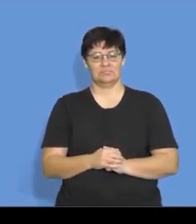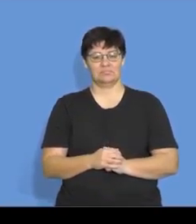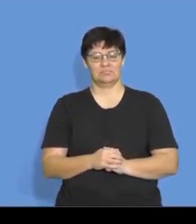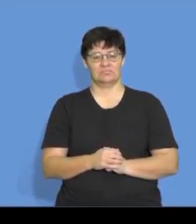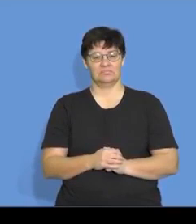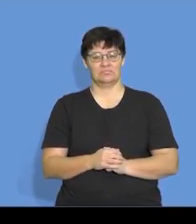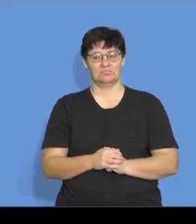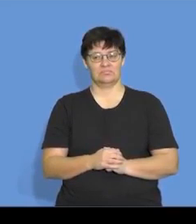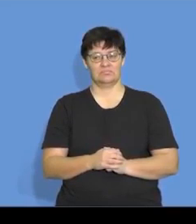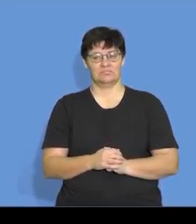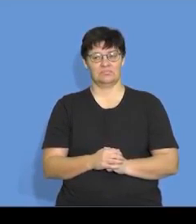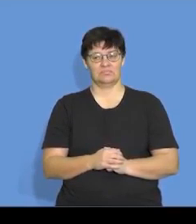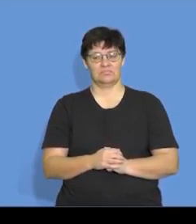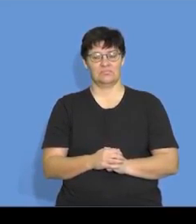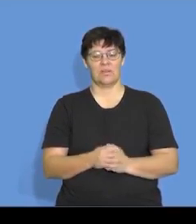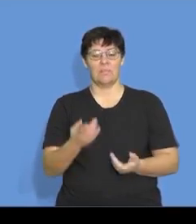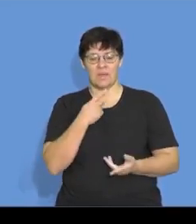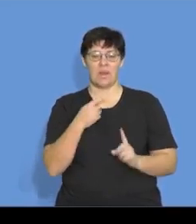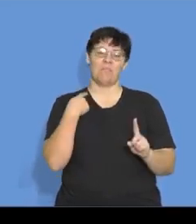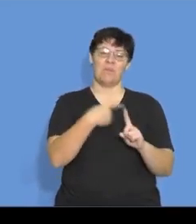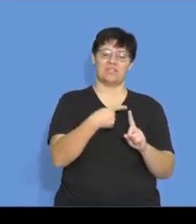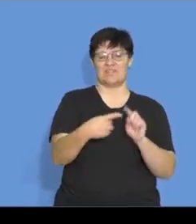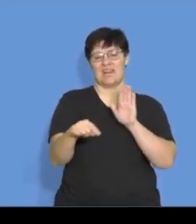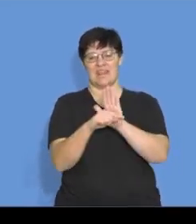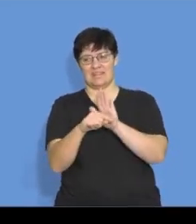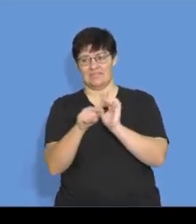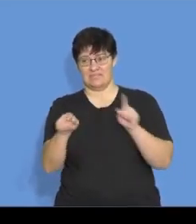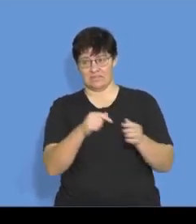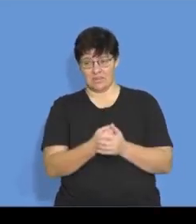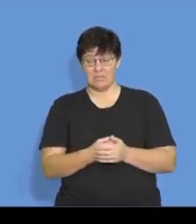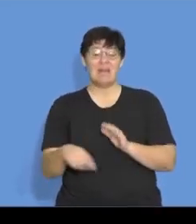to the disadvantages